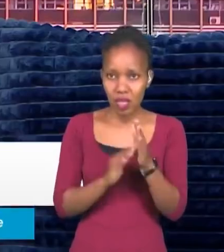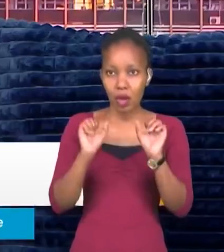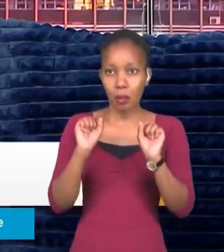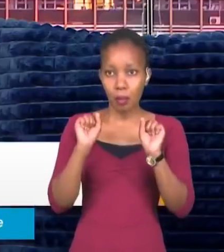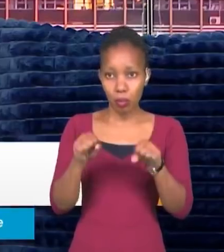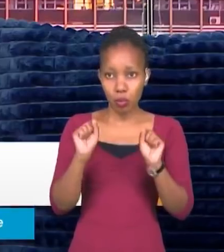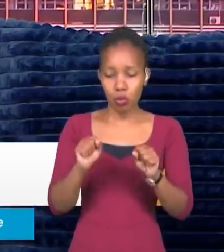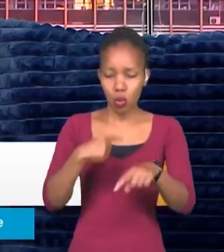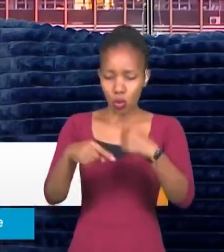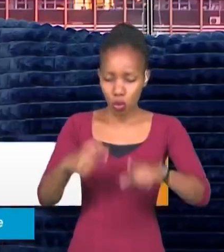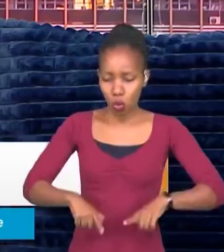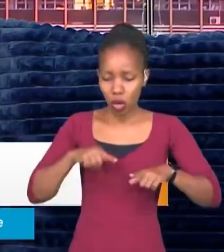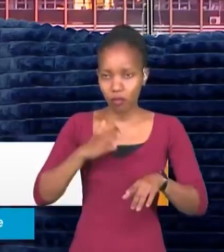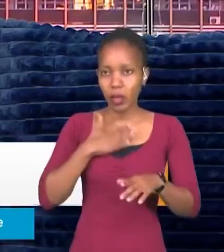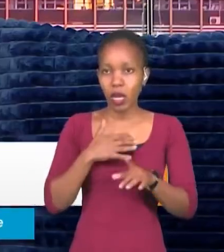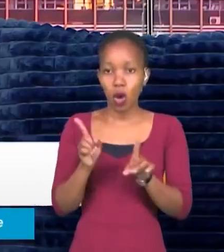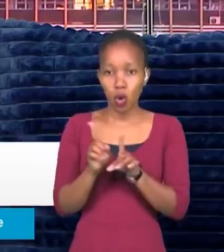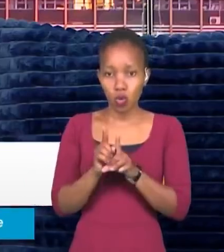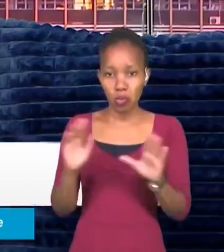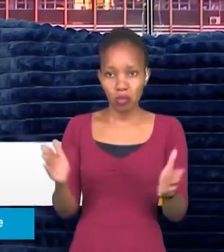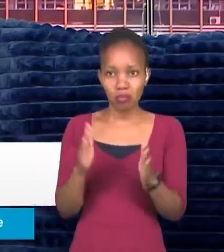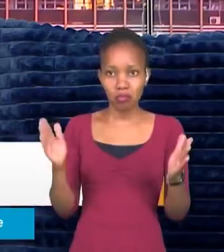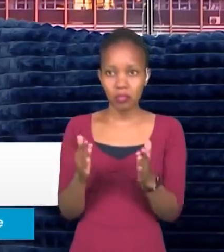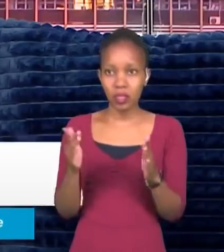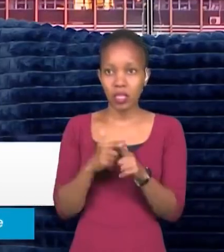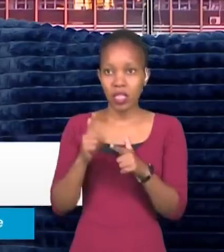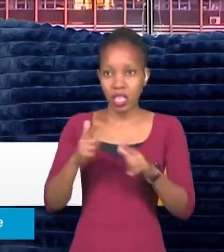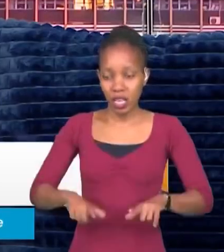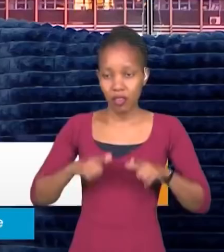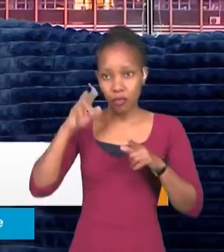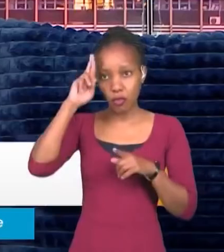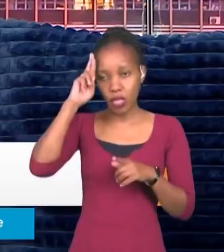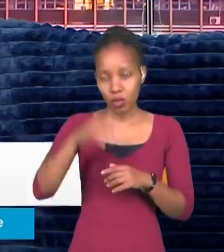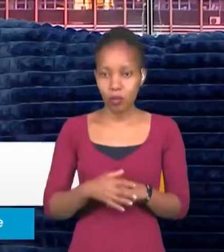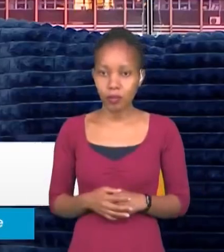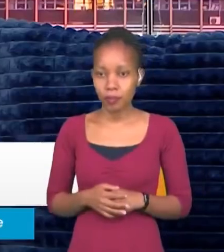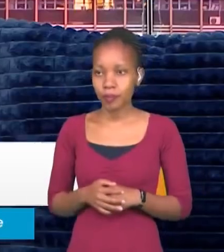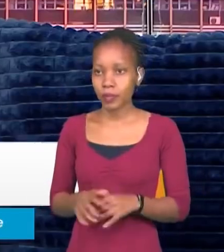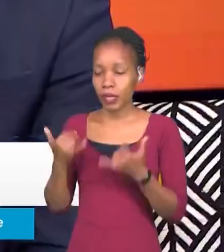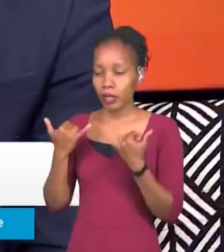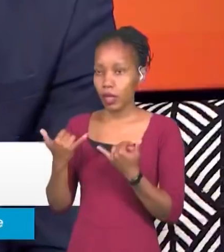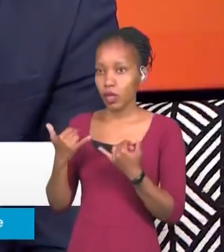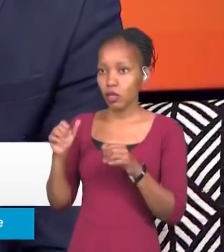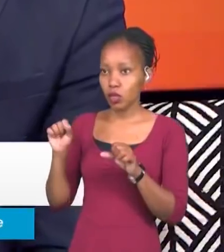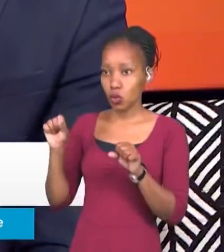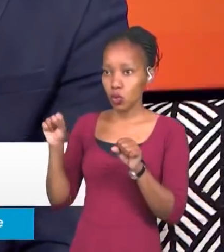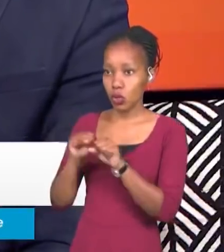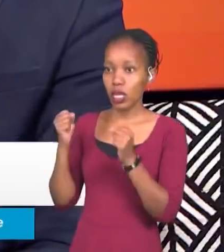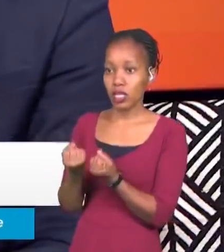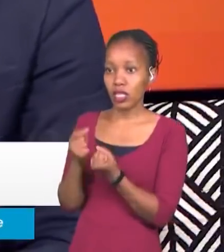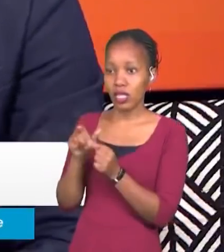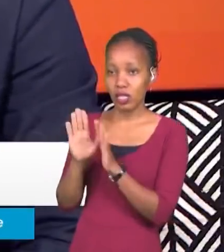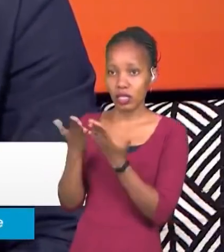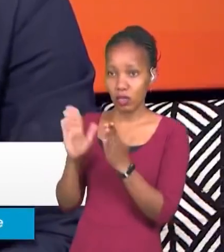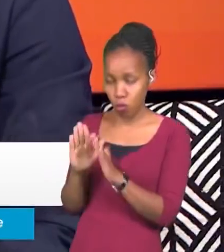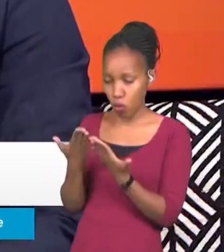carry on with my life, to be able to inspire, to be able to just live for a purpose. Yeah, okay. Yes. Now, being a societal mirror, the book clearly just sums